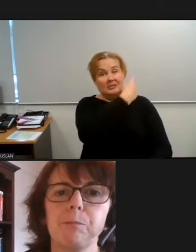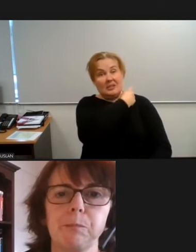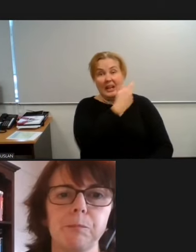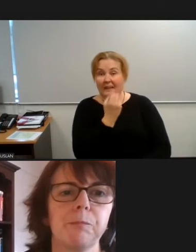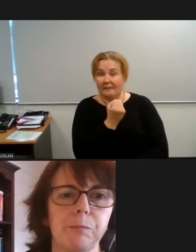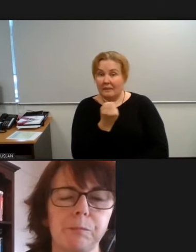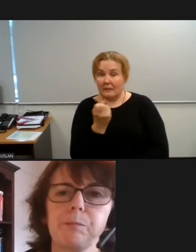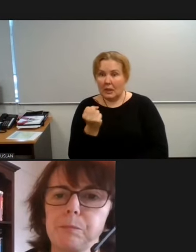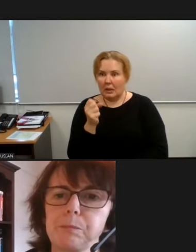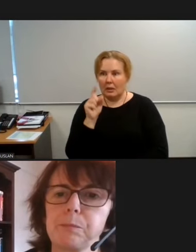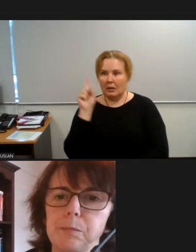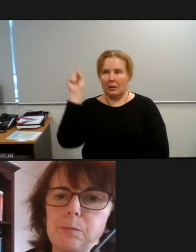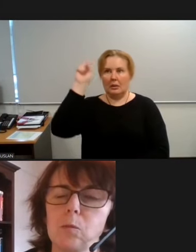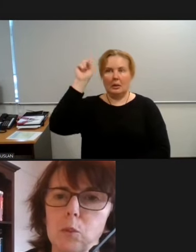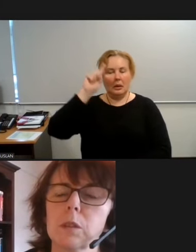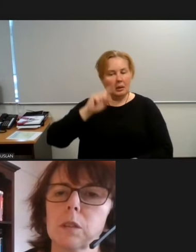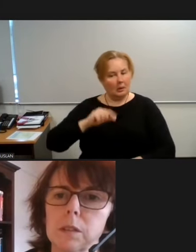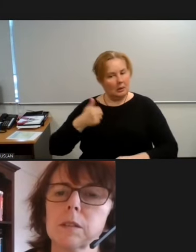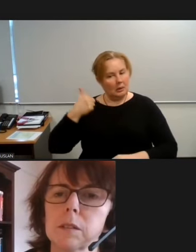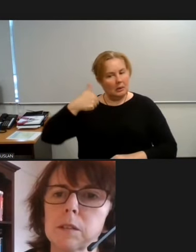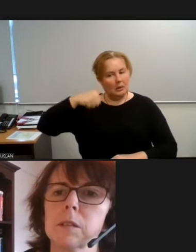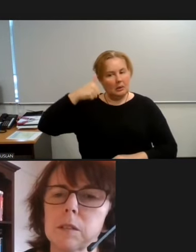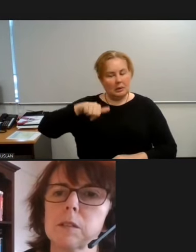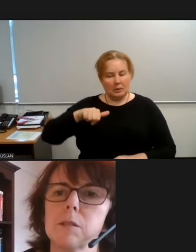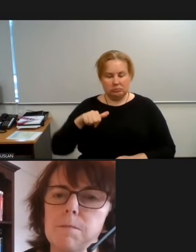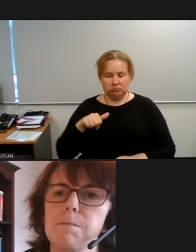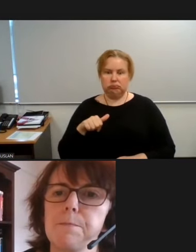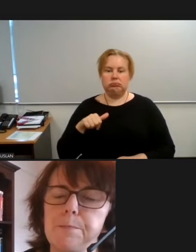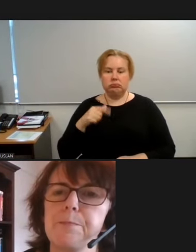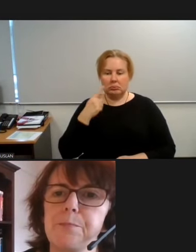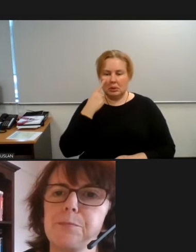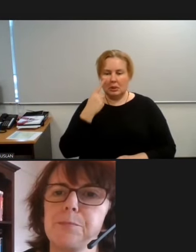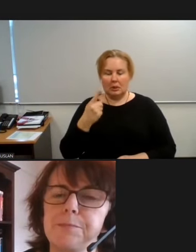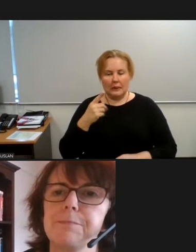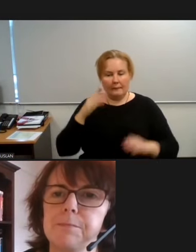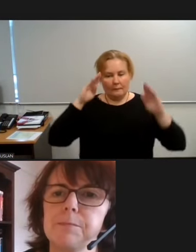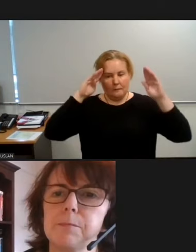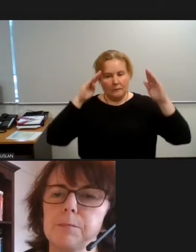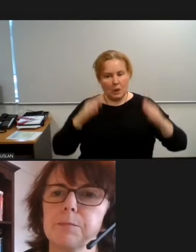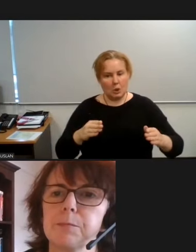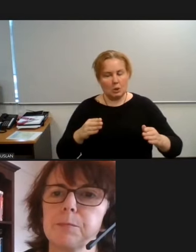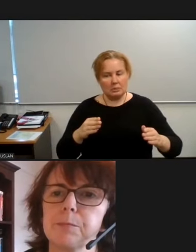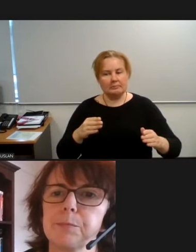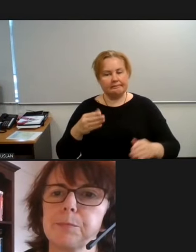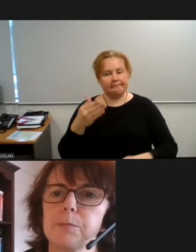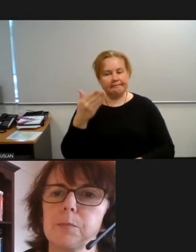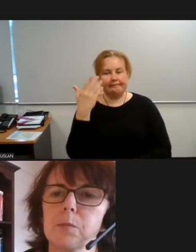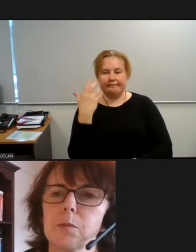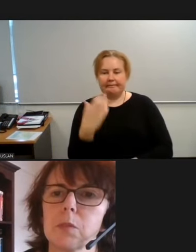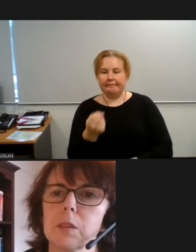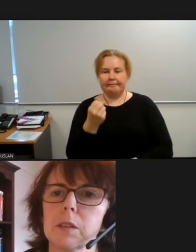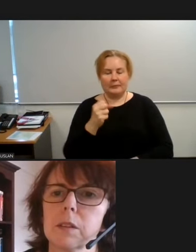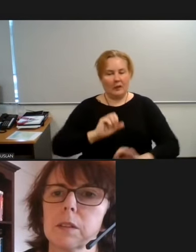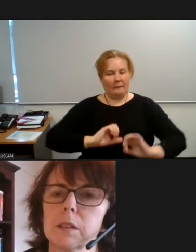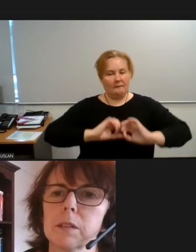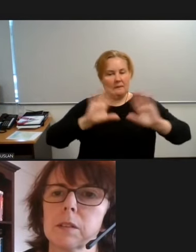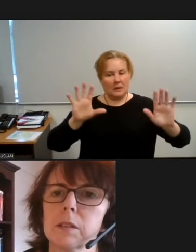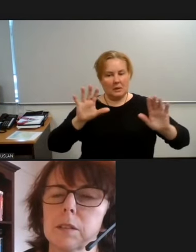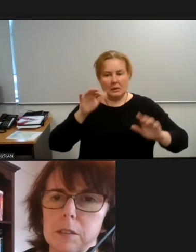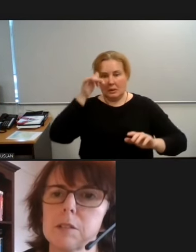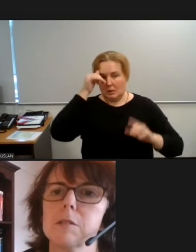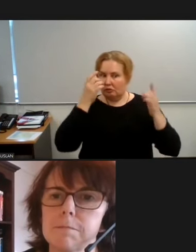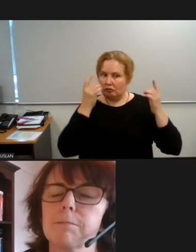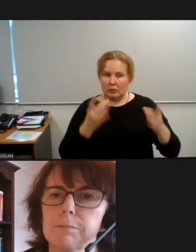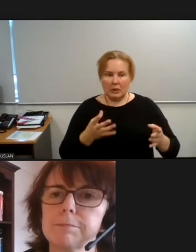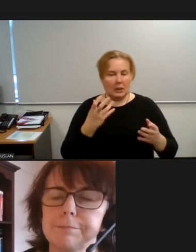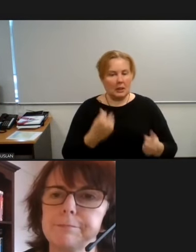think, a real highlight, you know, highlight's probably the wrong word, but a real focus on how does, as you say, we already had a pandemic in terms